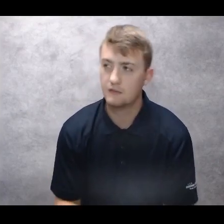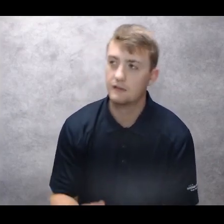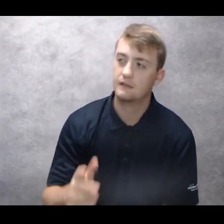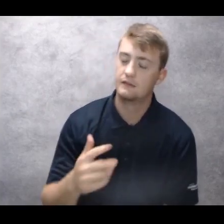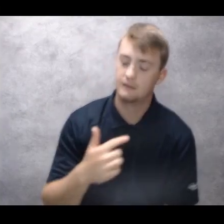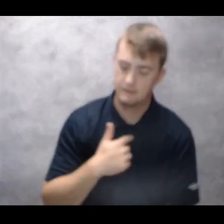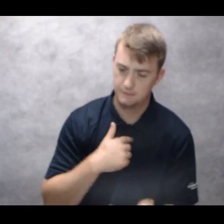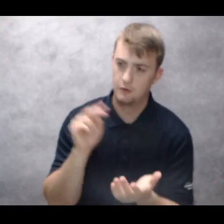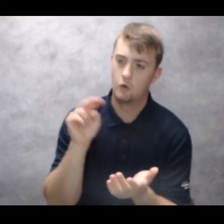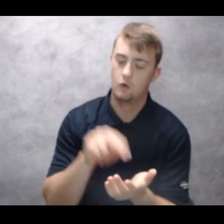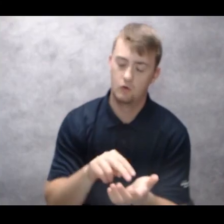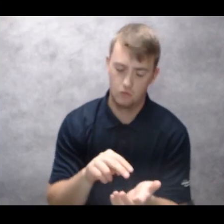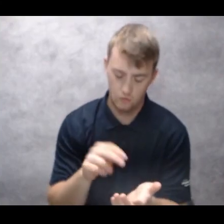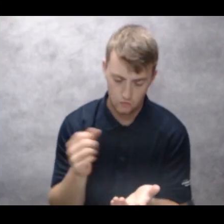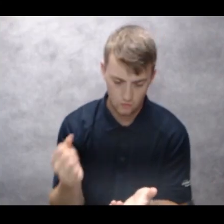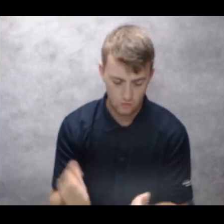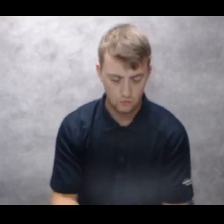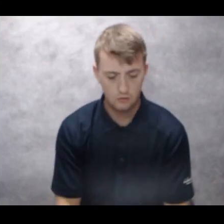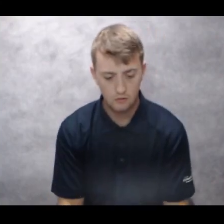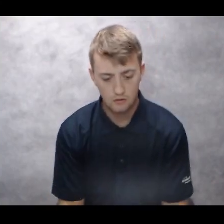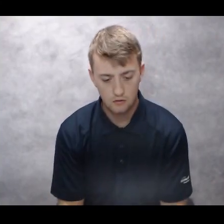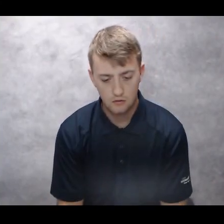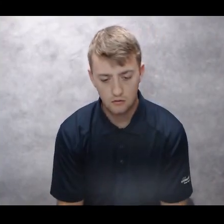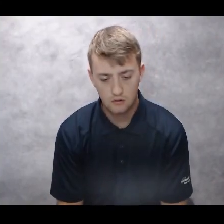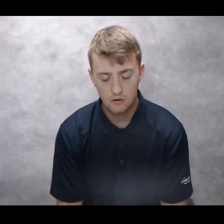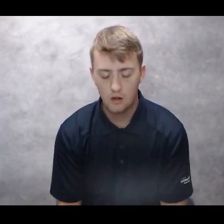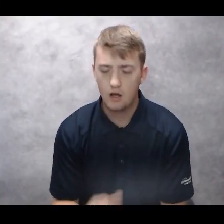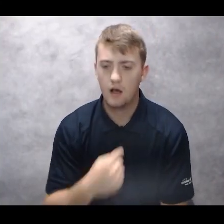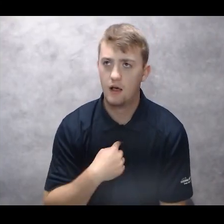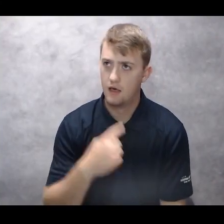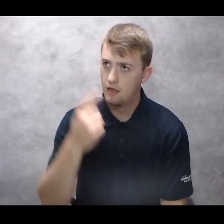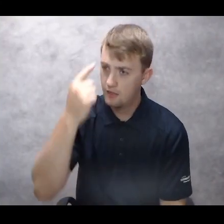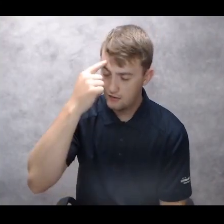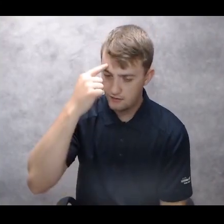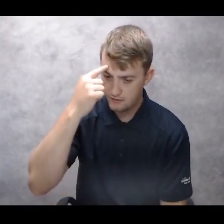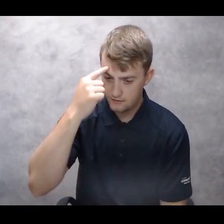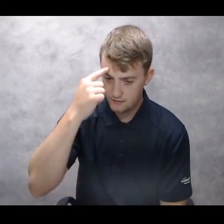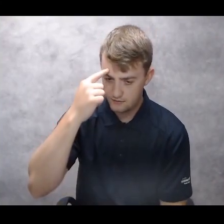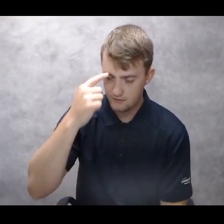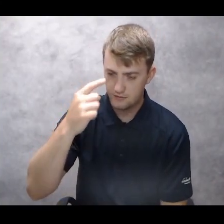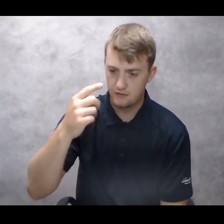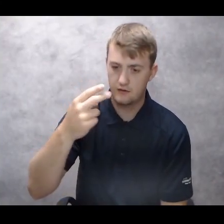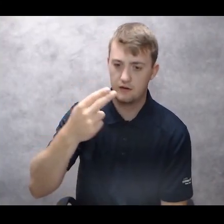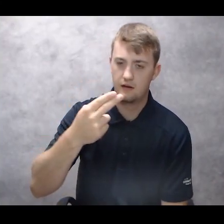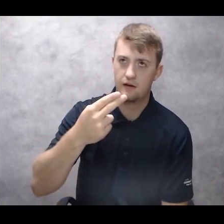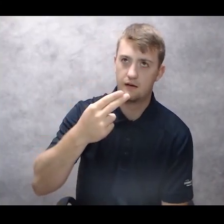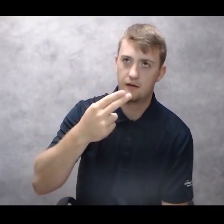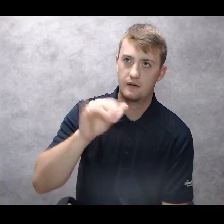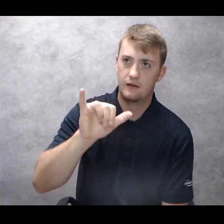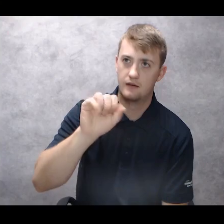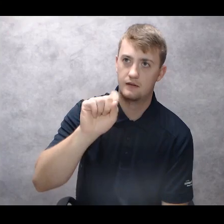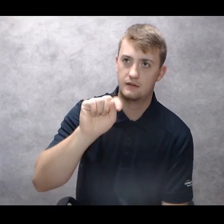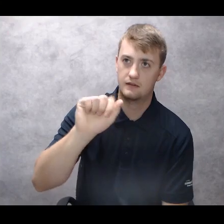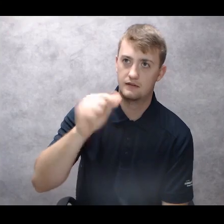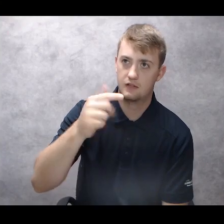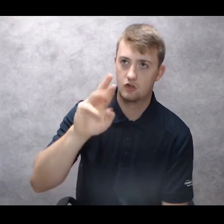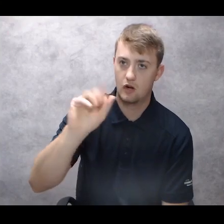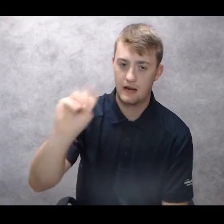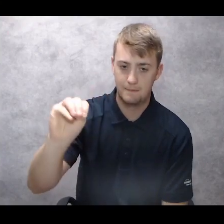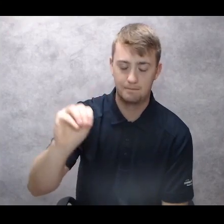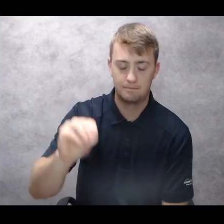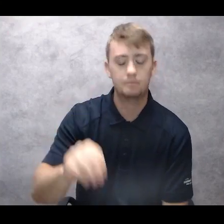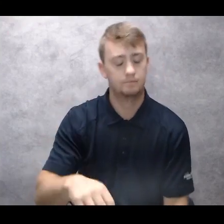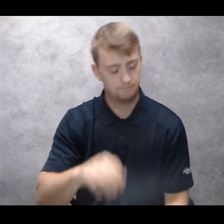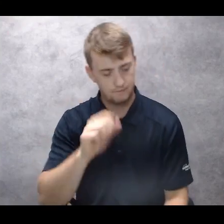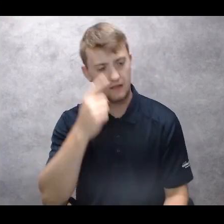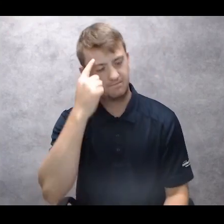Uh, Let me look. Um, I think I think a histogram. I think so too.